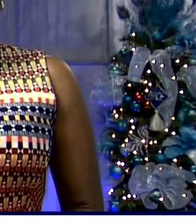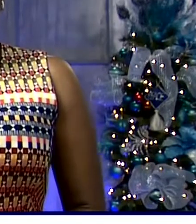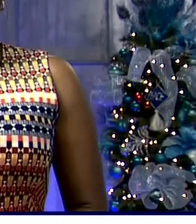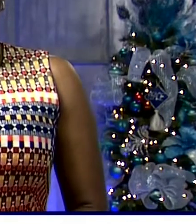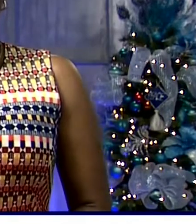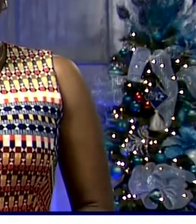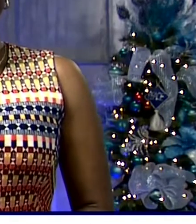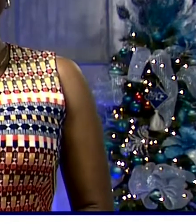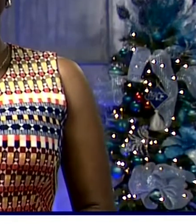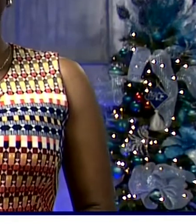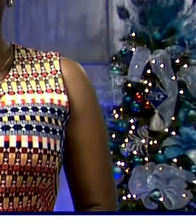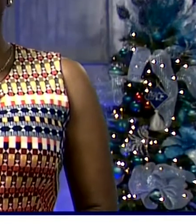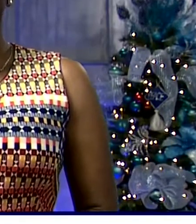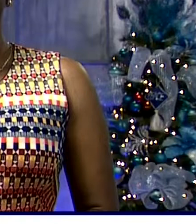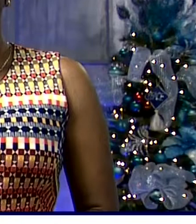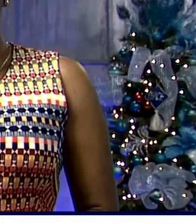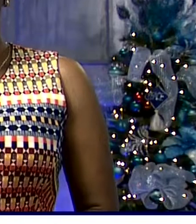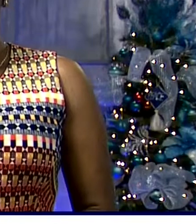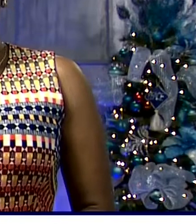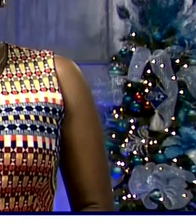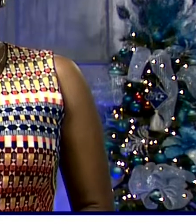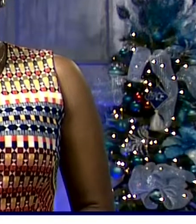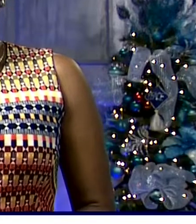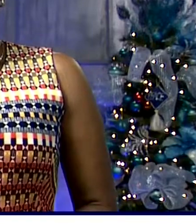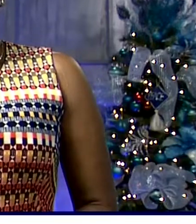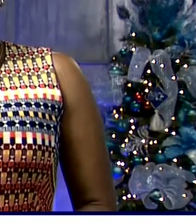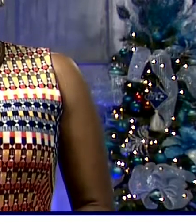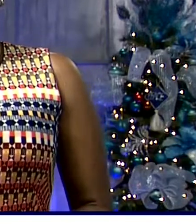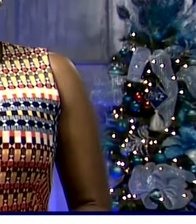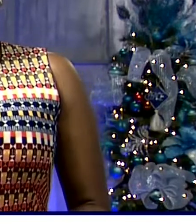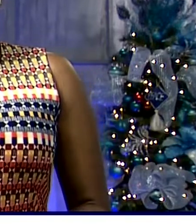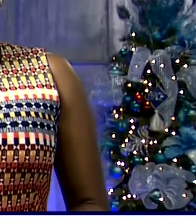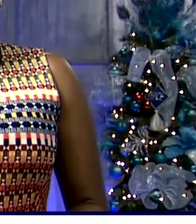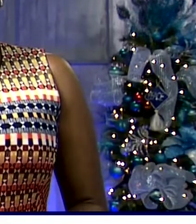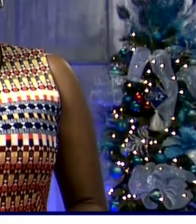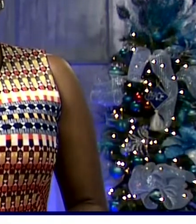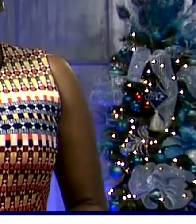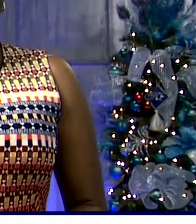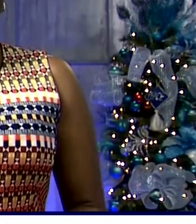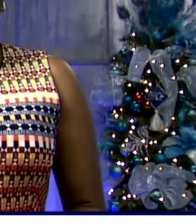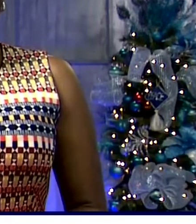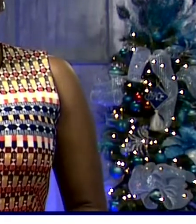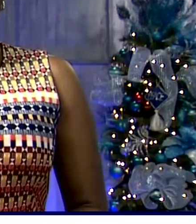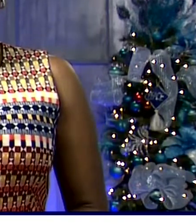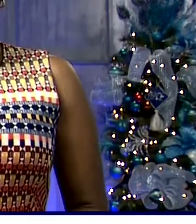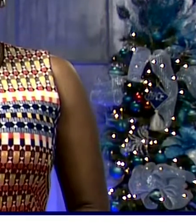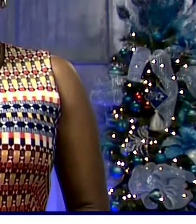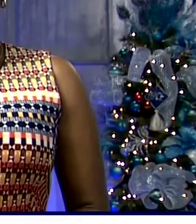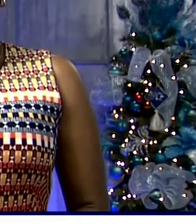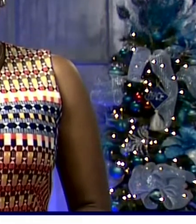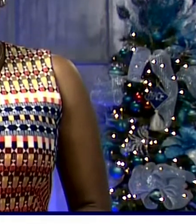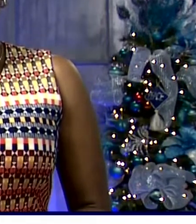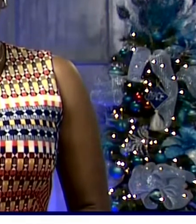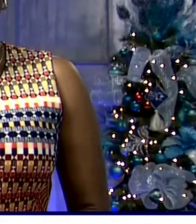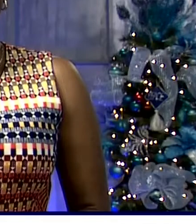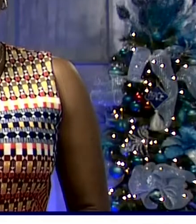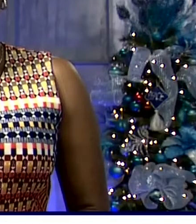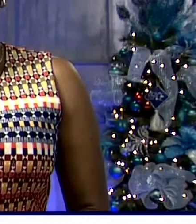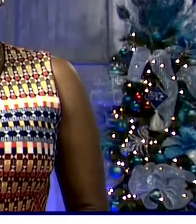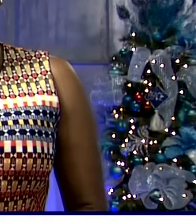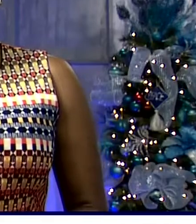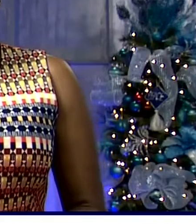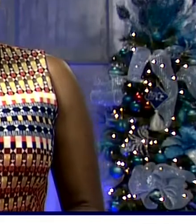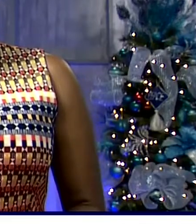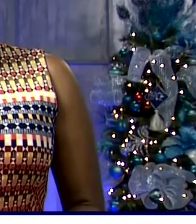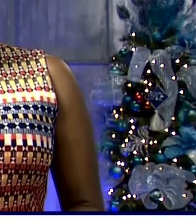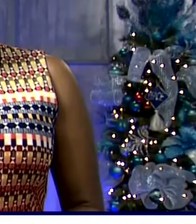not to put garbage in other people's waste bins. And coming up in sports, the Windies missed the first opportunity at taking the